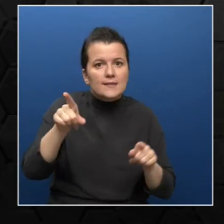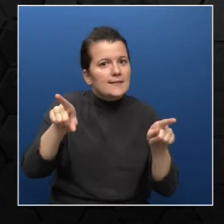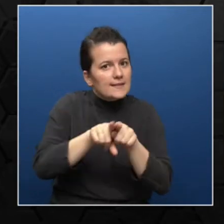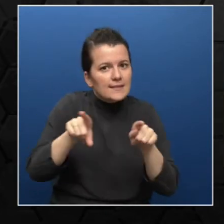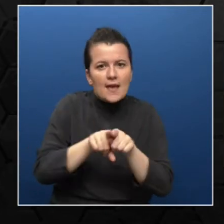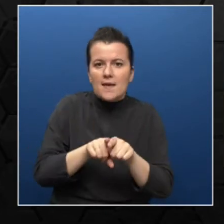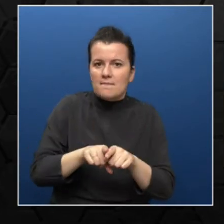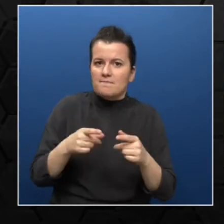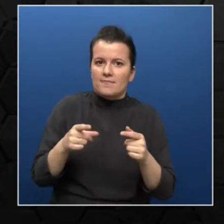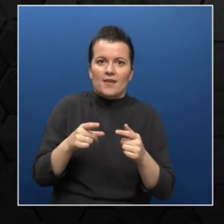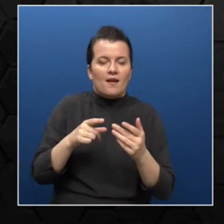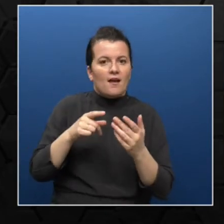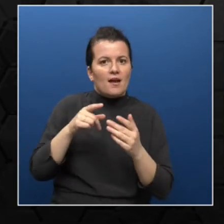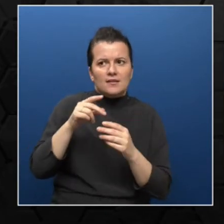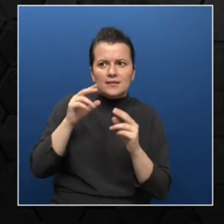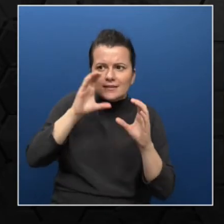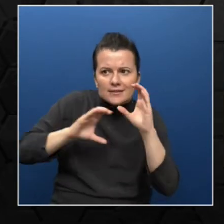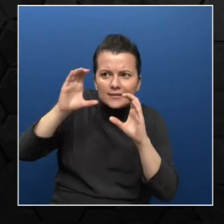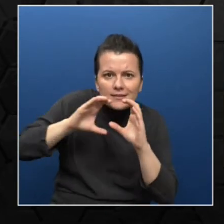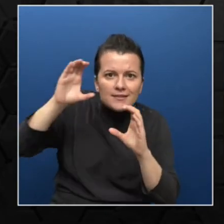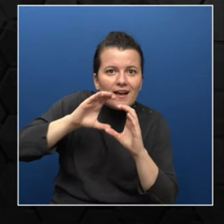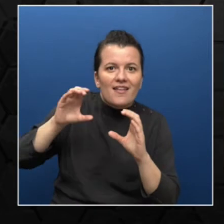looking for their output.